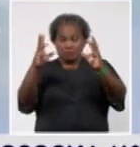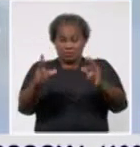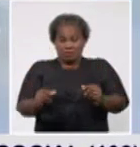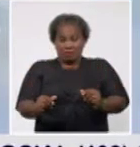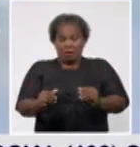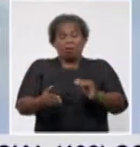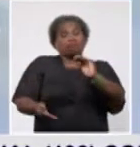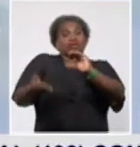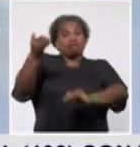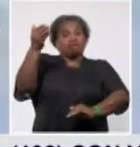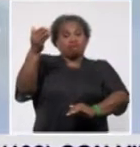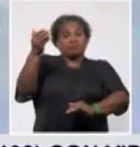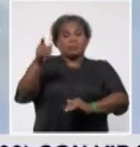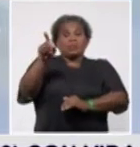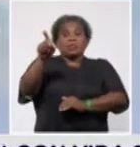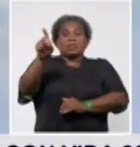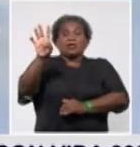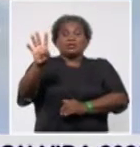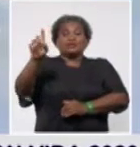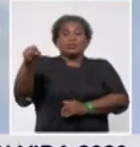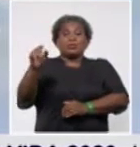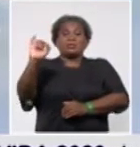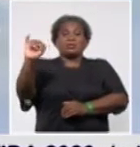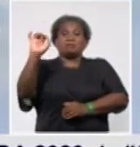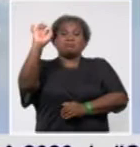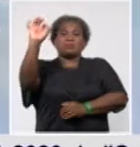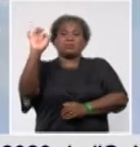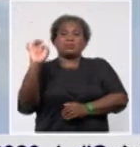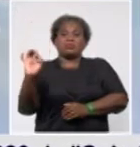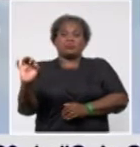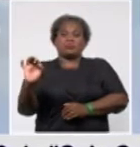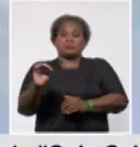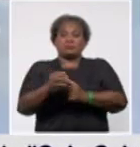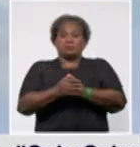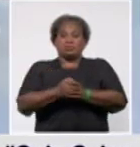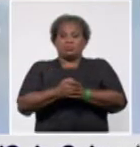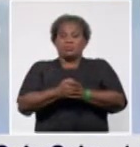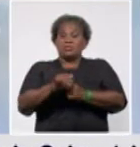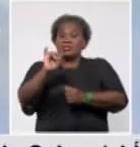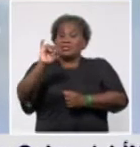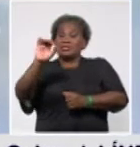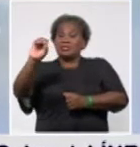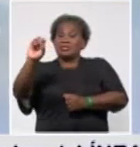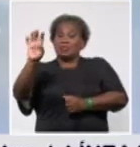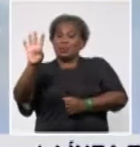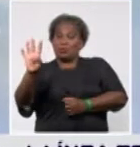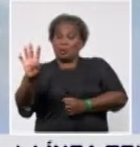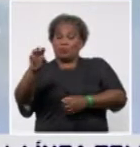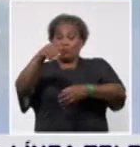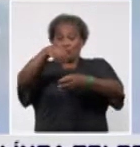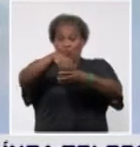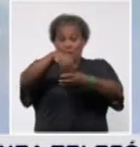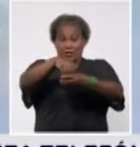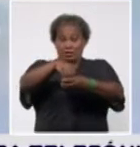626, or 14.6%, are active hospitalized cases.